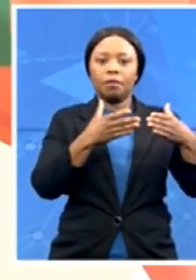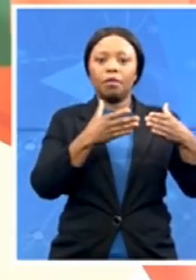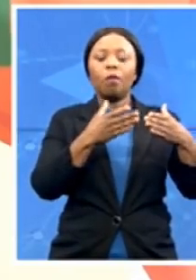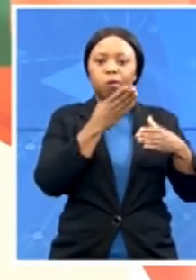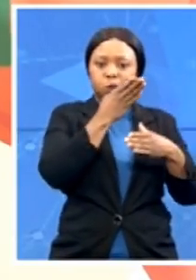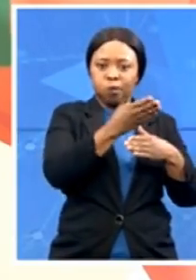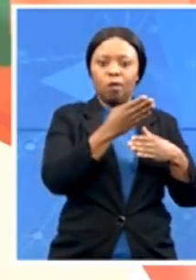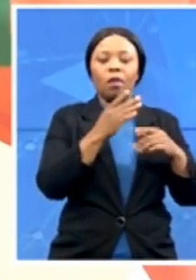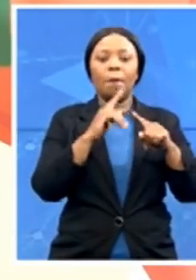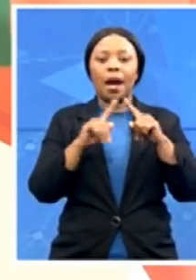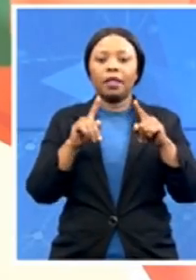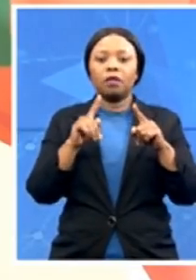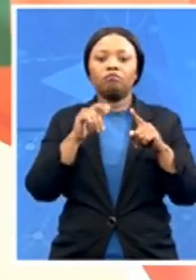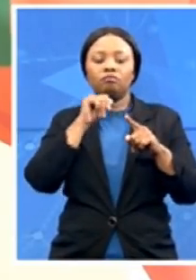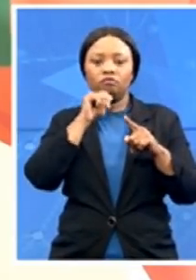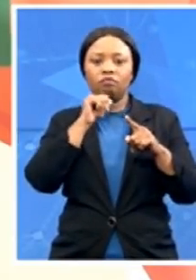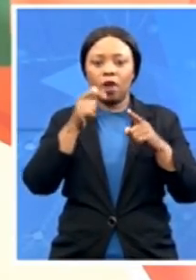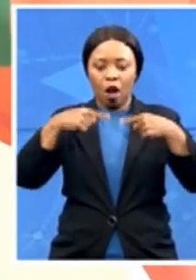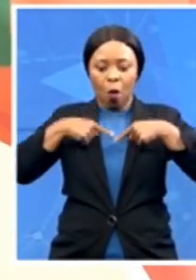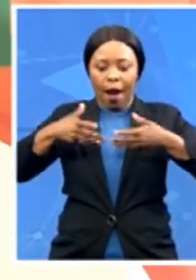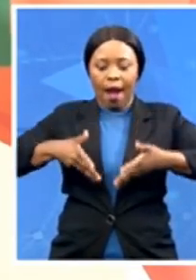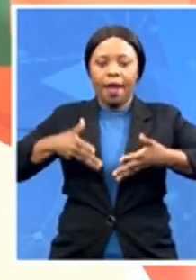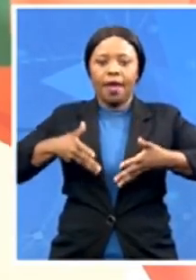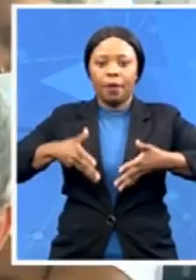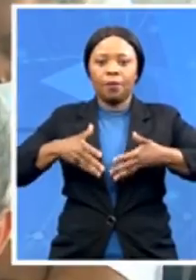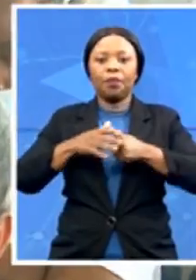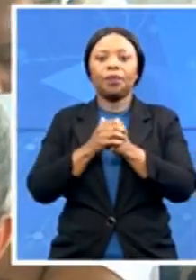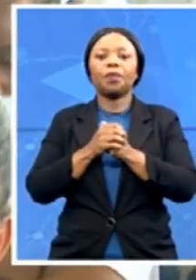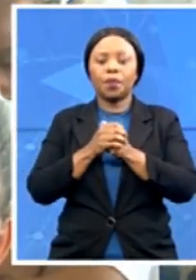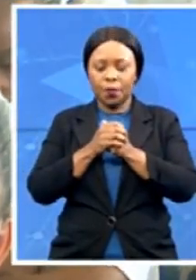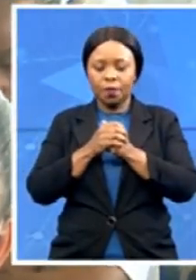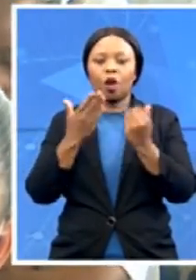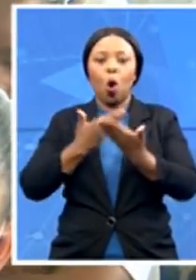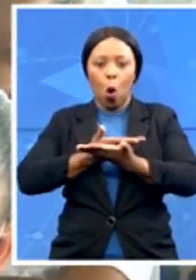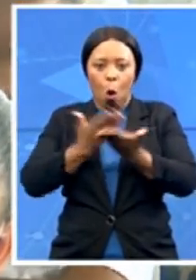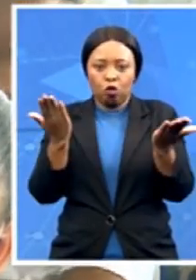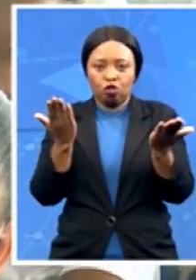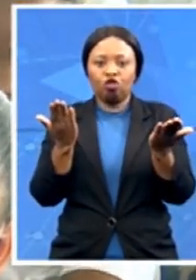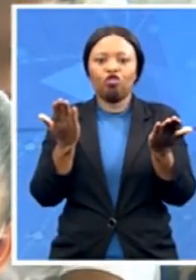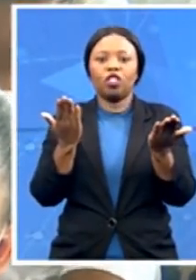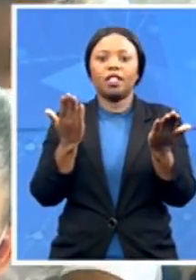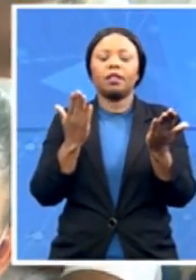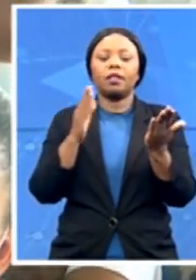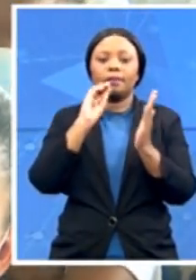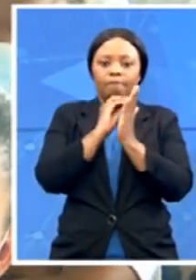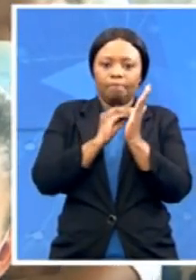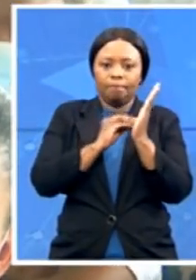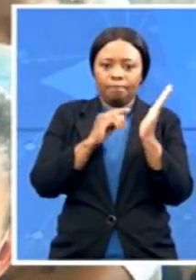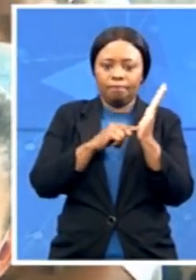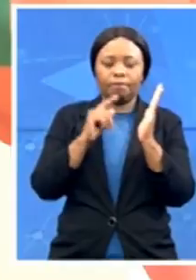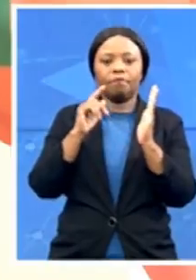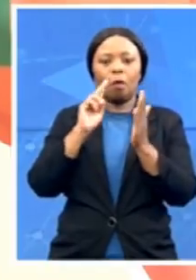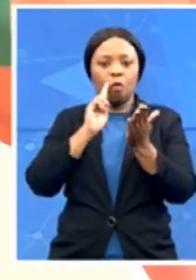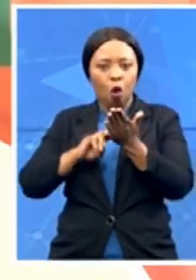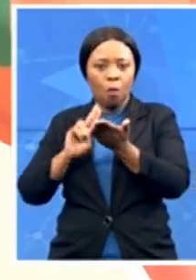our manifesto under these difficult circumstances. A thank you goes out